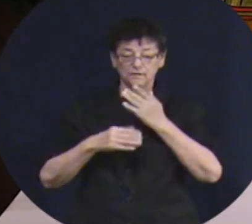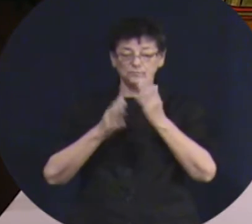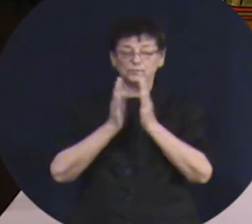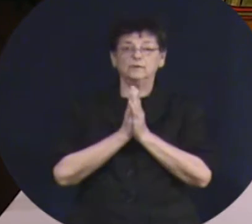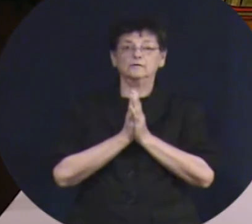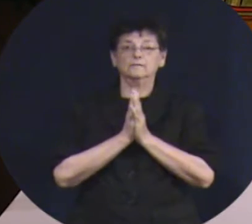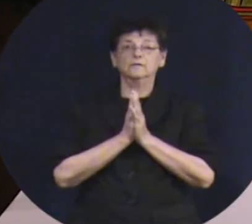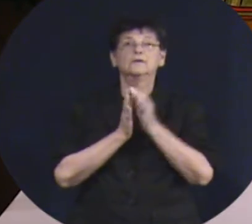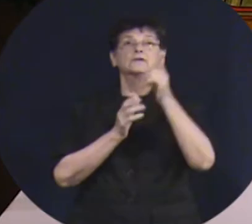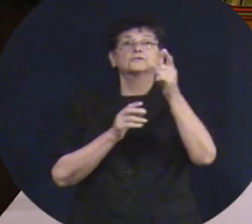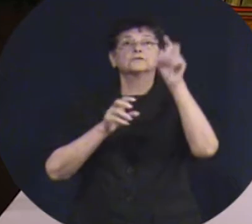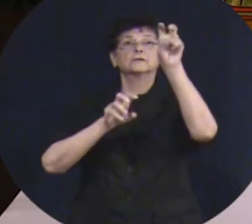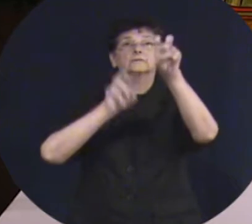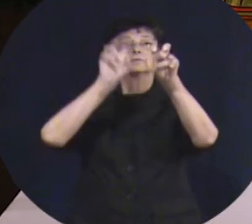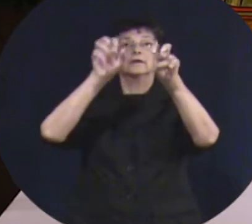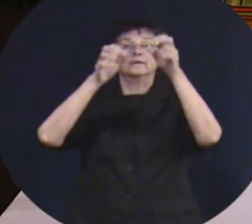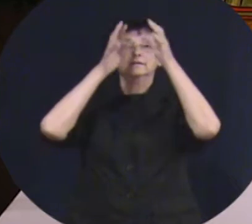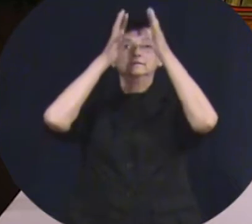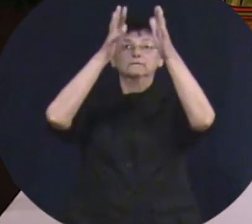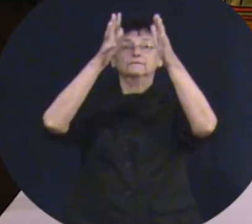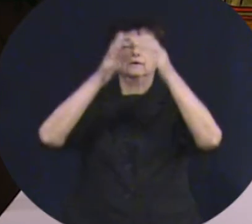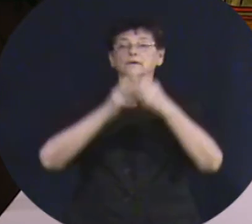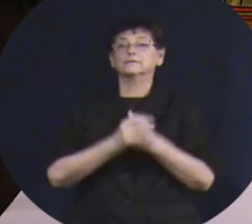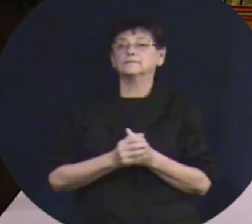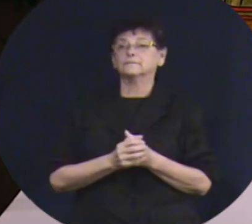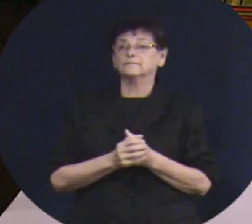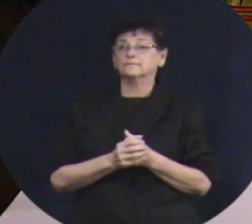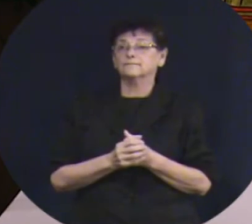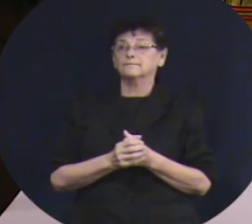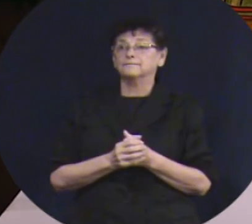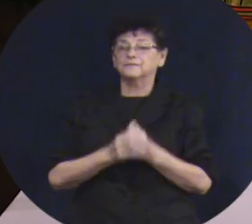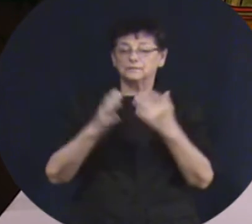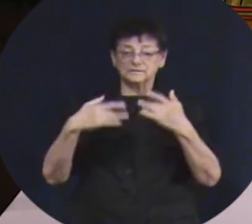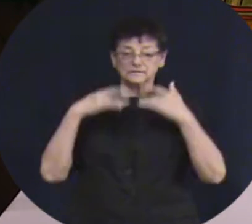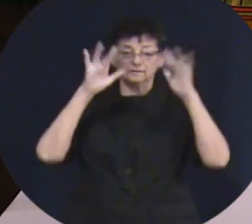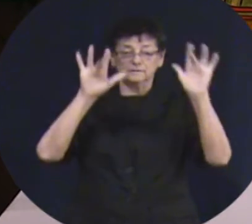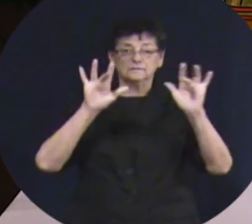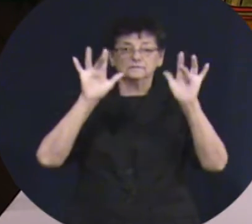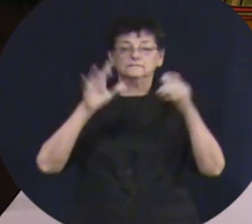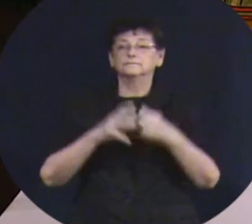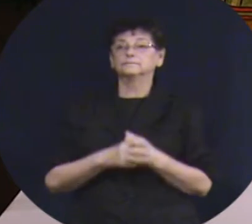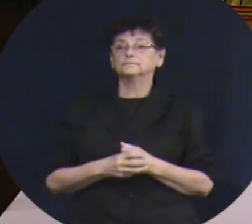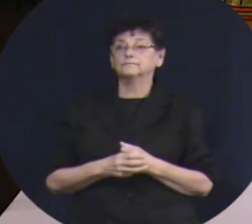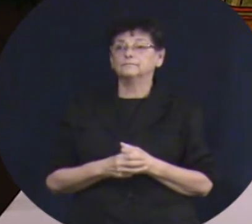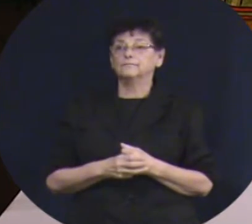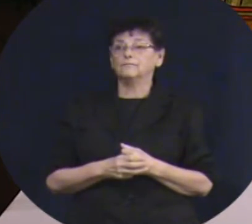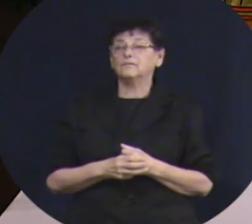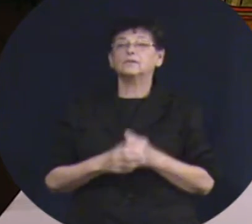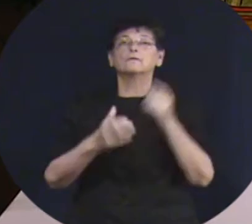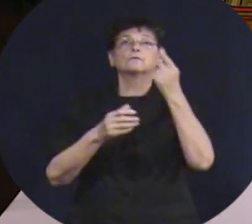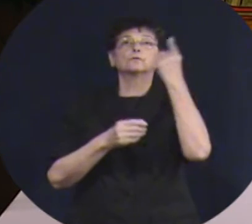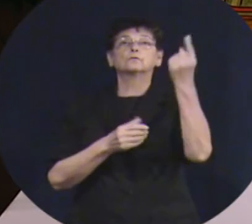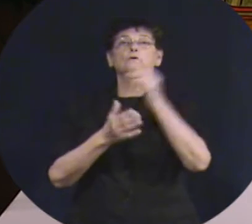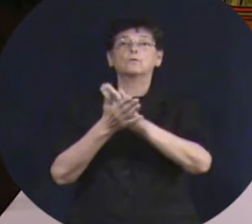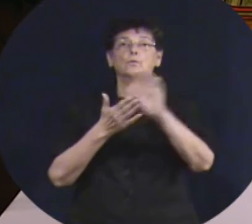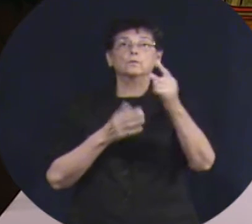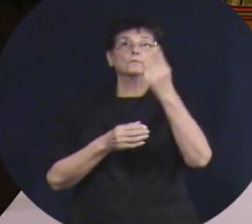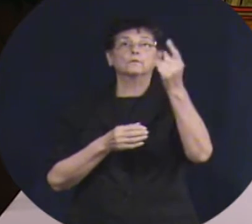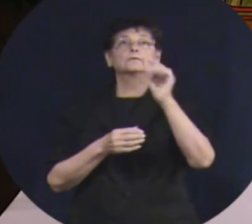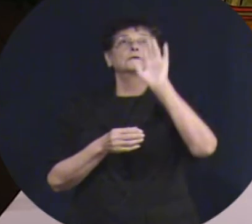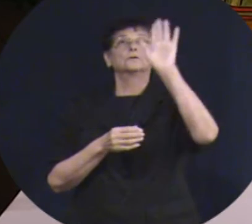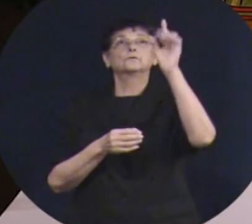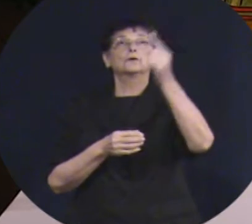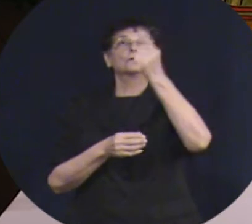prayer. You are seated at the right hand of the Father. Have mercy on us. For you alone are the Holy